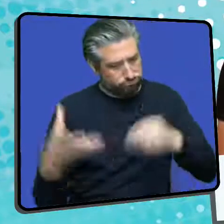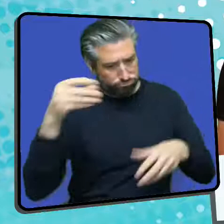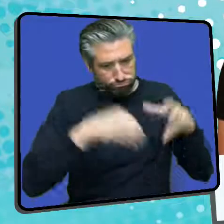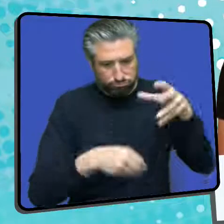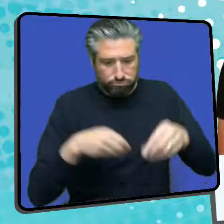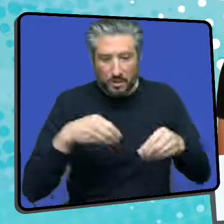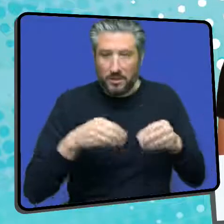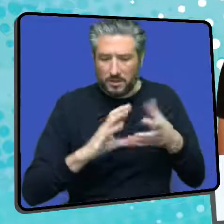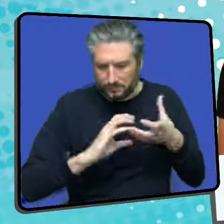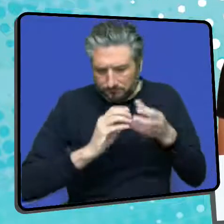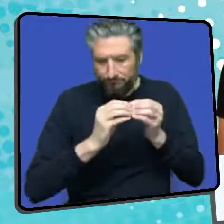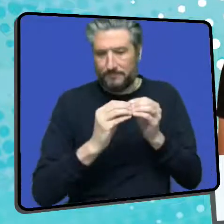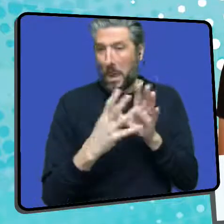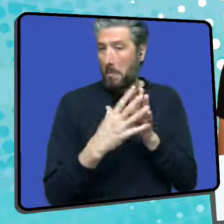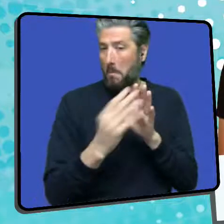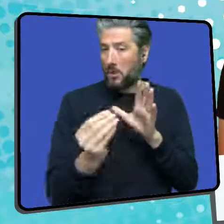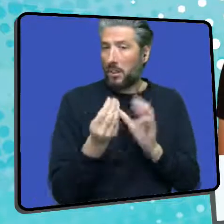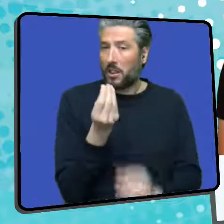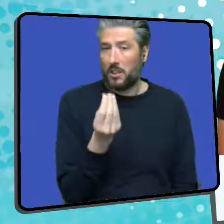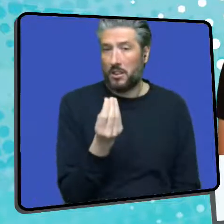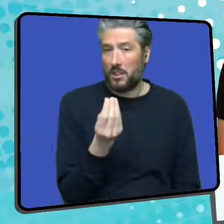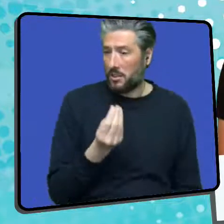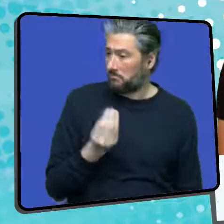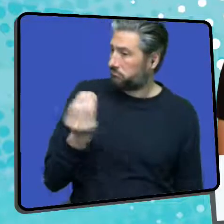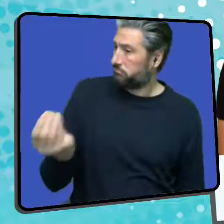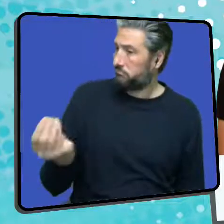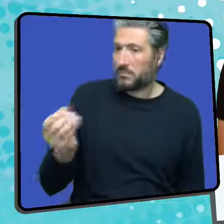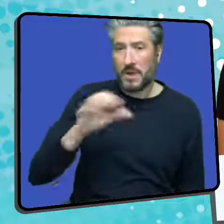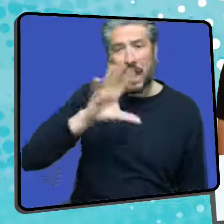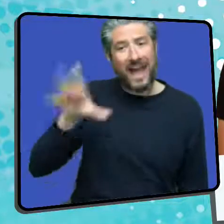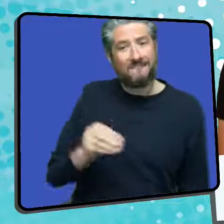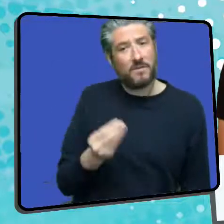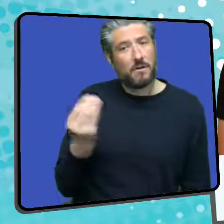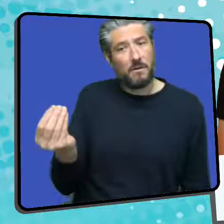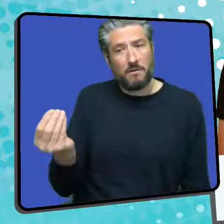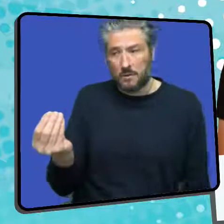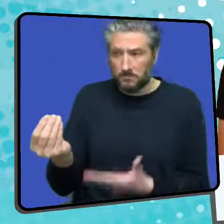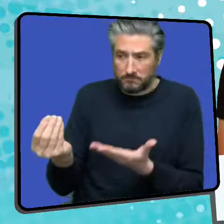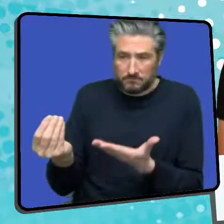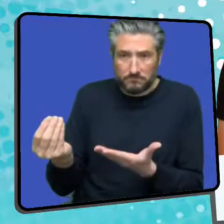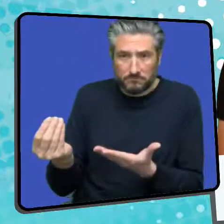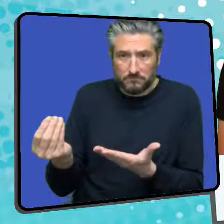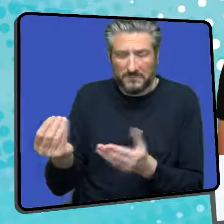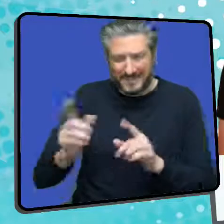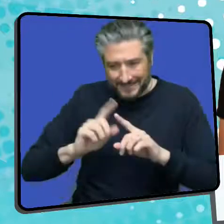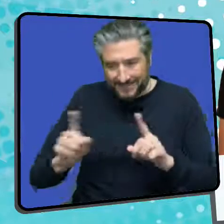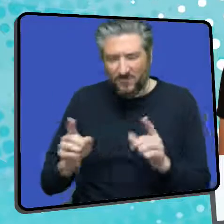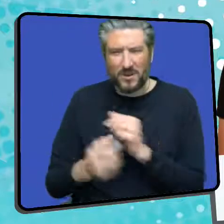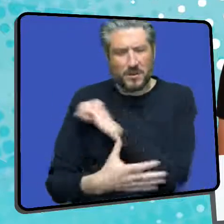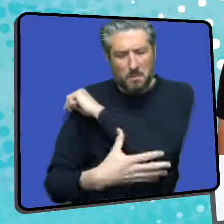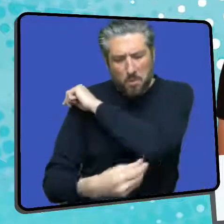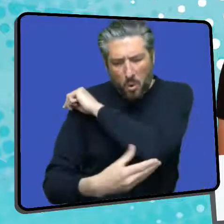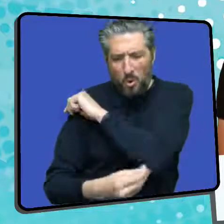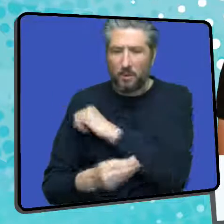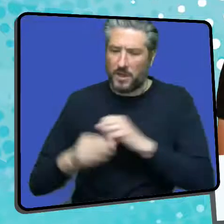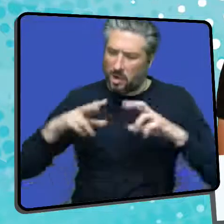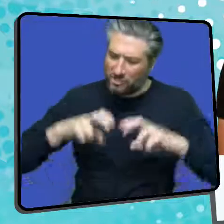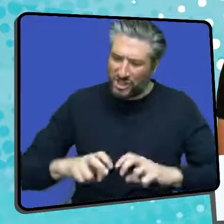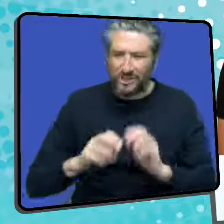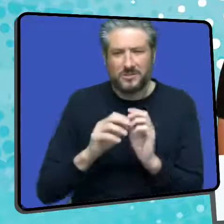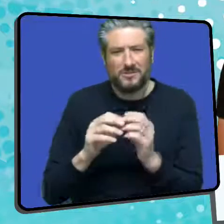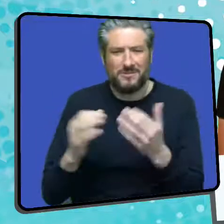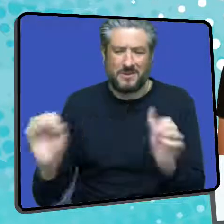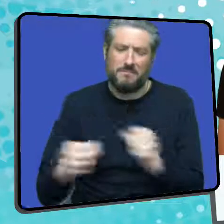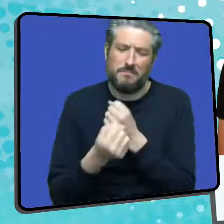So that can be used by a doctor who doesn't have access to the same people and the same resources, can still do